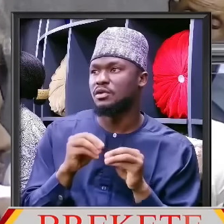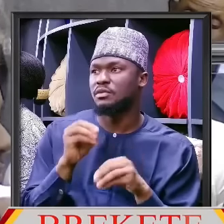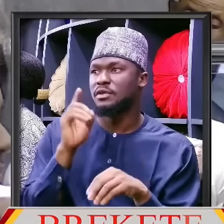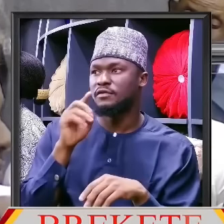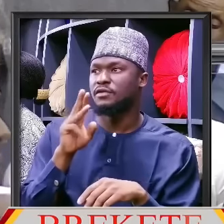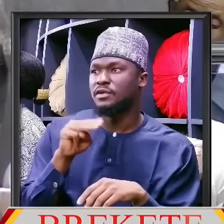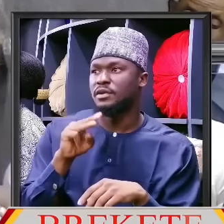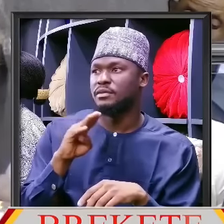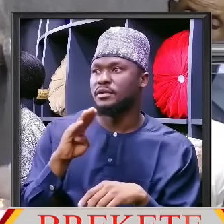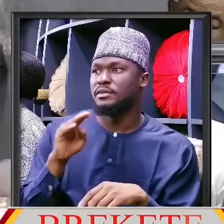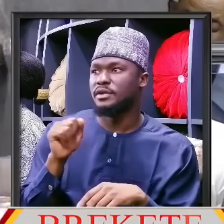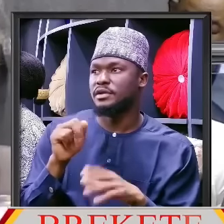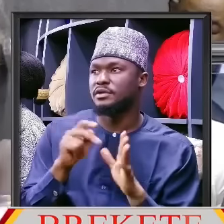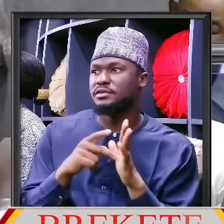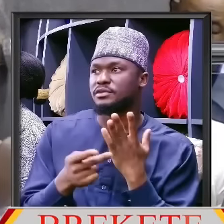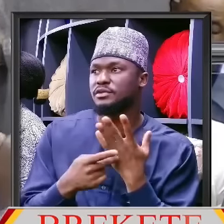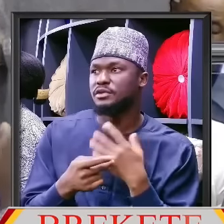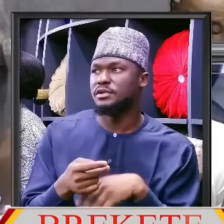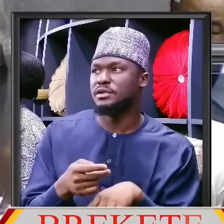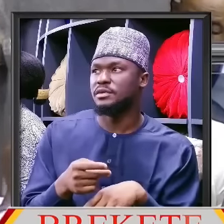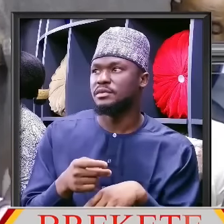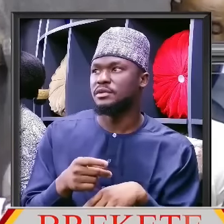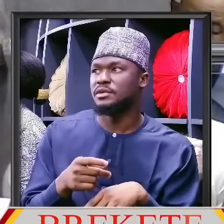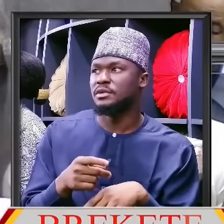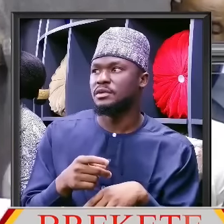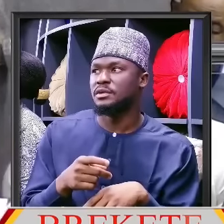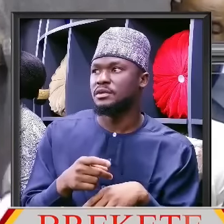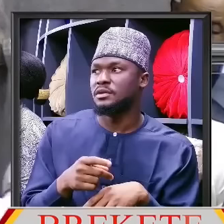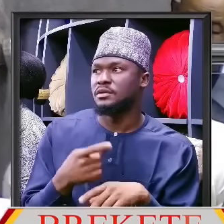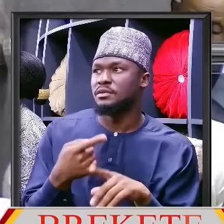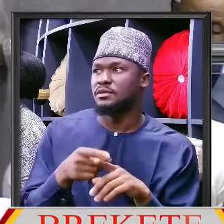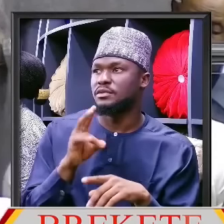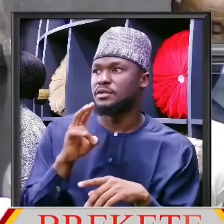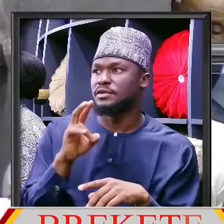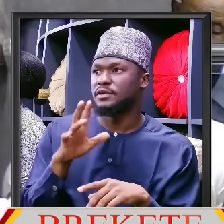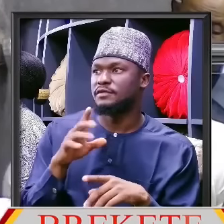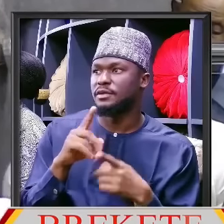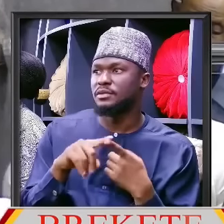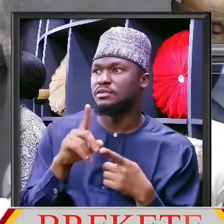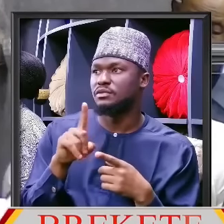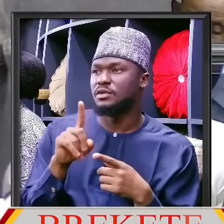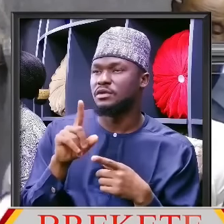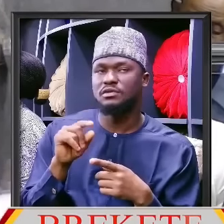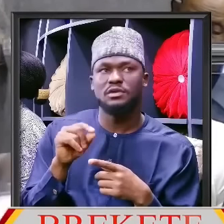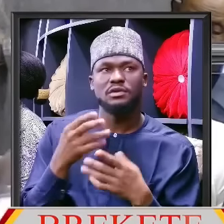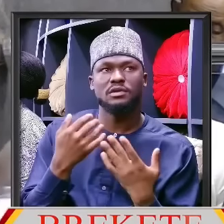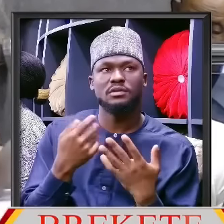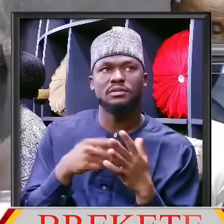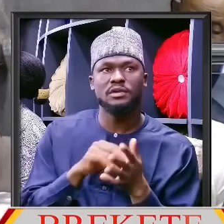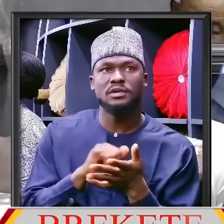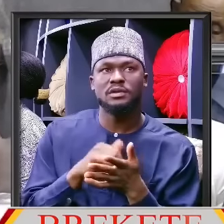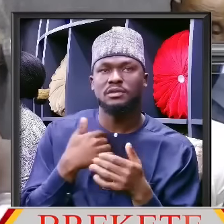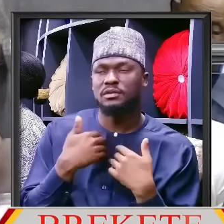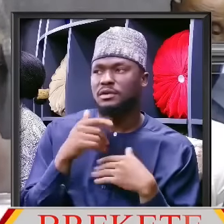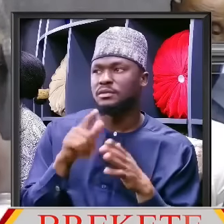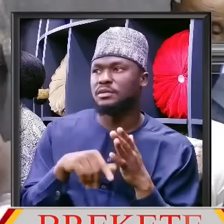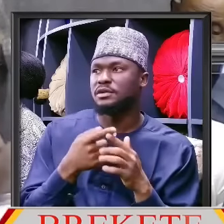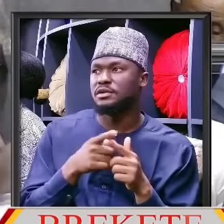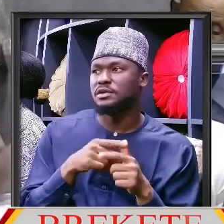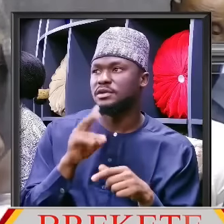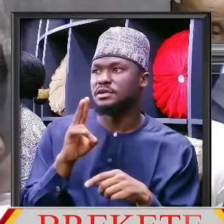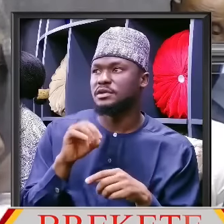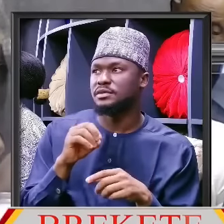MBBS program from 75 to 120. Currently, we have less than 70 students in the